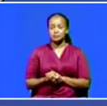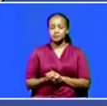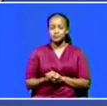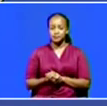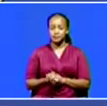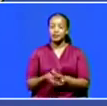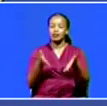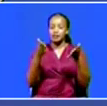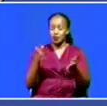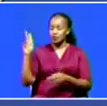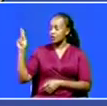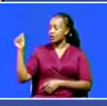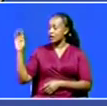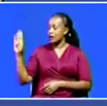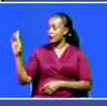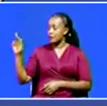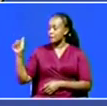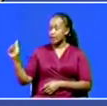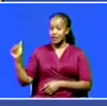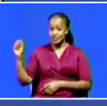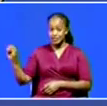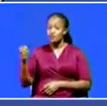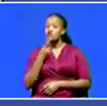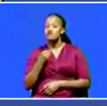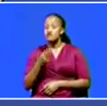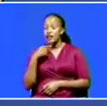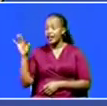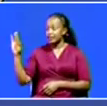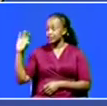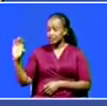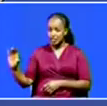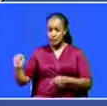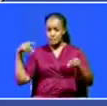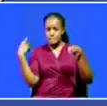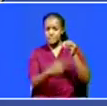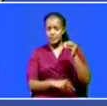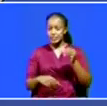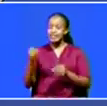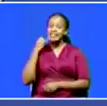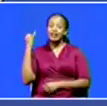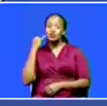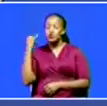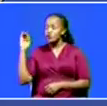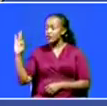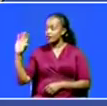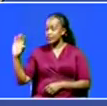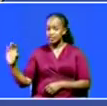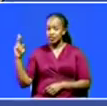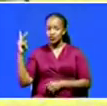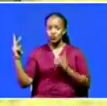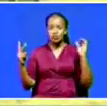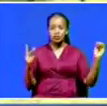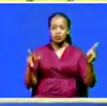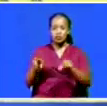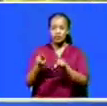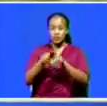All right, now Kabras Sugar RFC began the year on a high after hammering Nakuru RFC 38-0 in a Kenya Cup tie